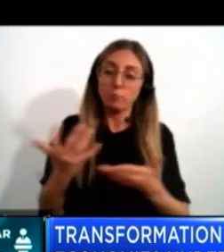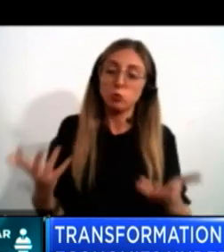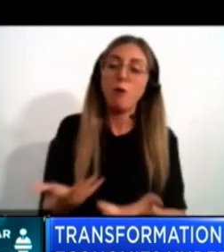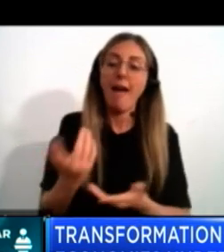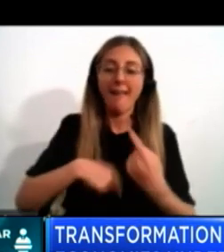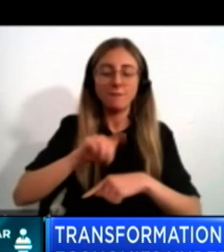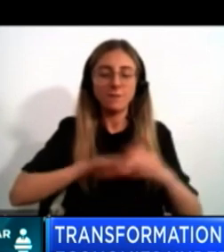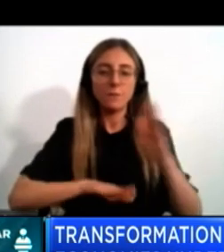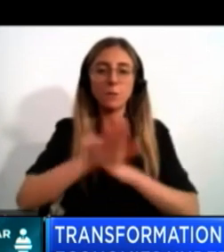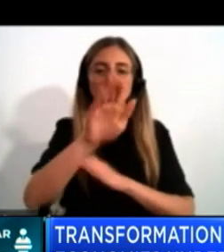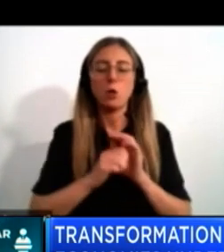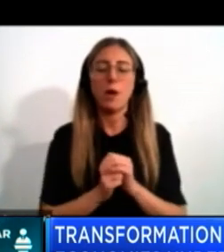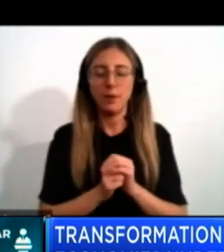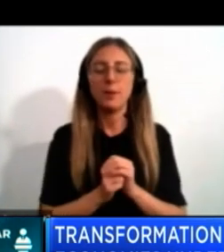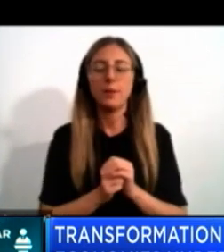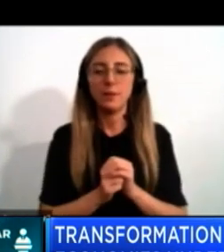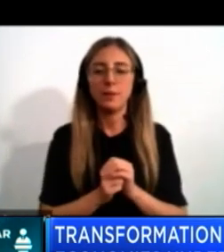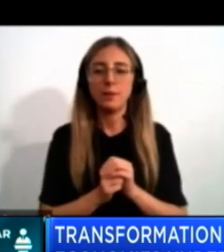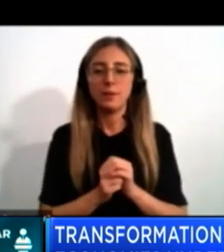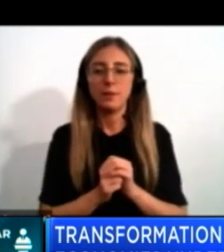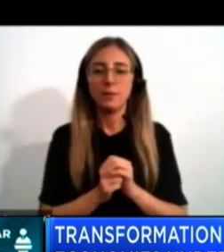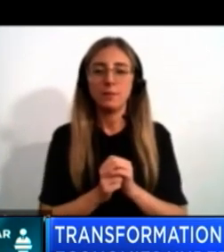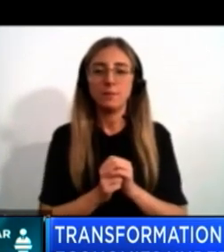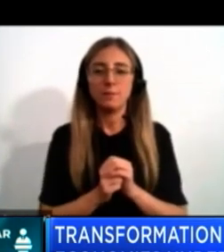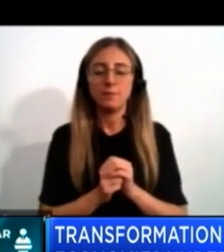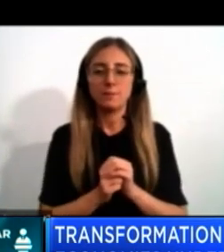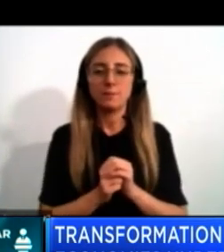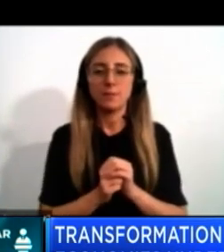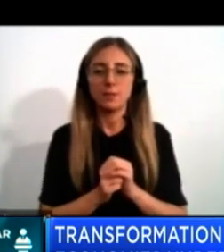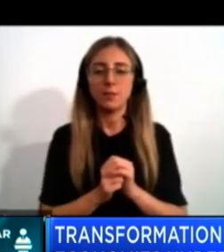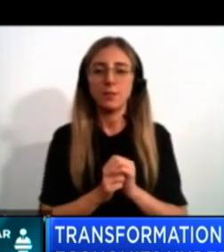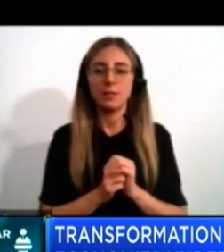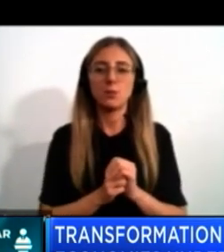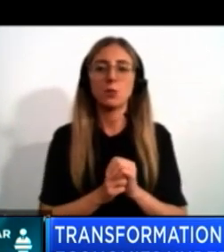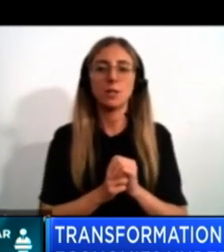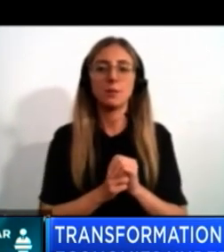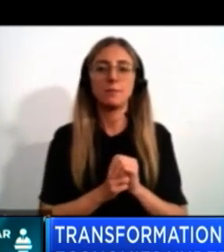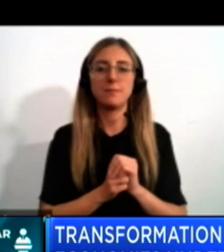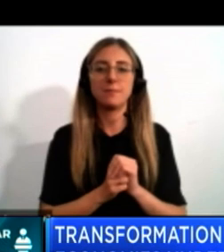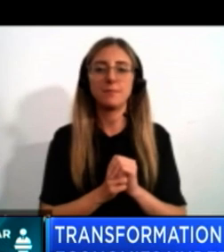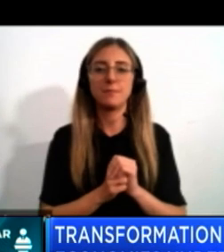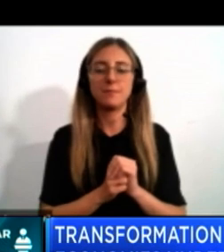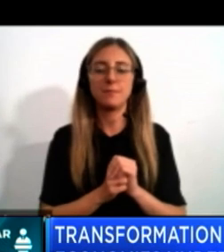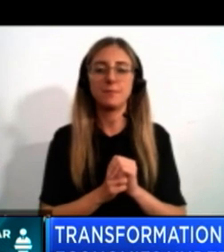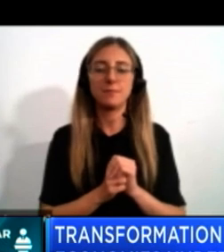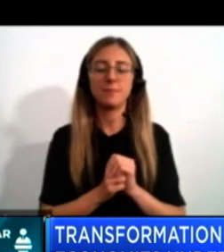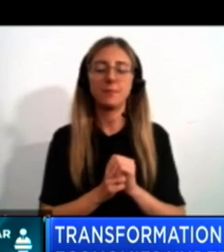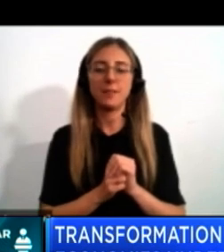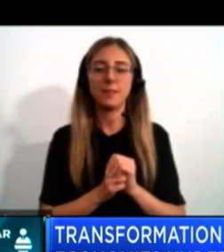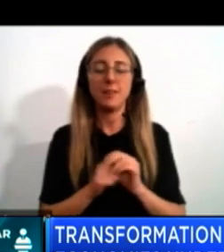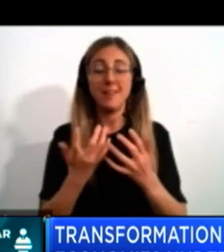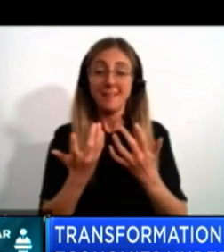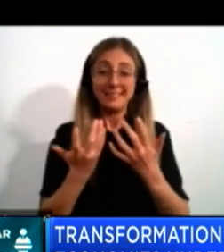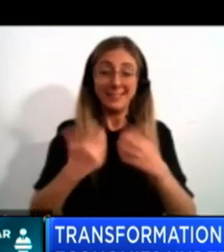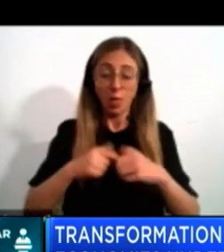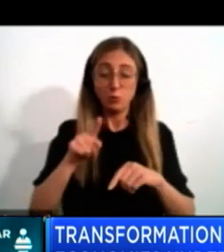and AfCFTA-led industrialization on the continent. The role of science, innovation, and technology